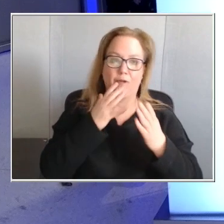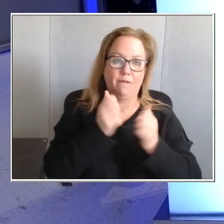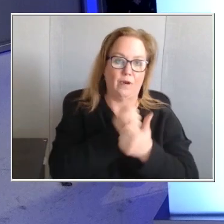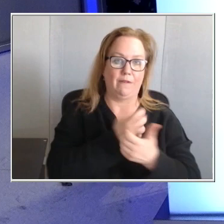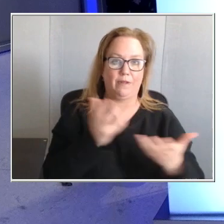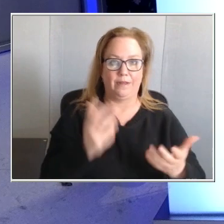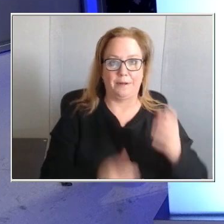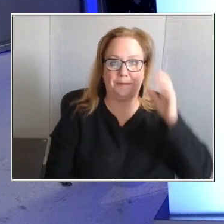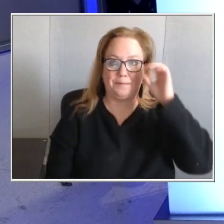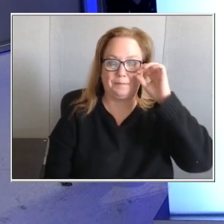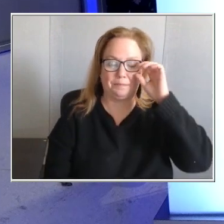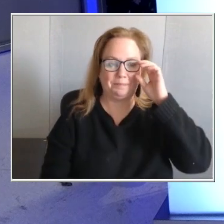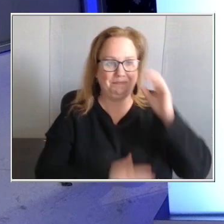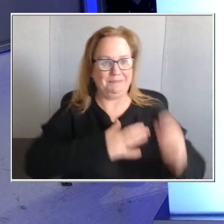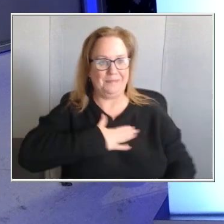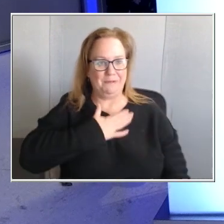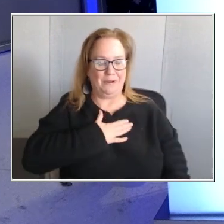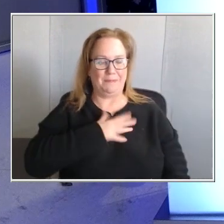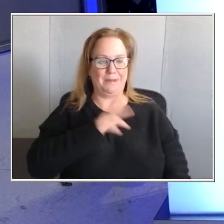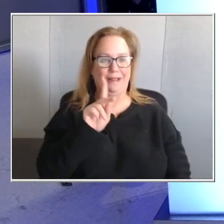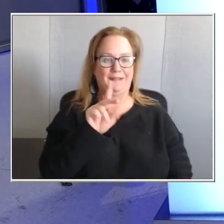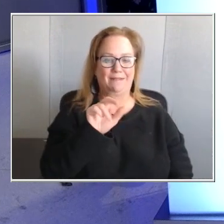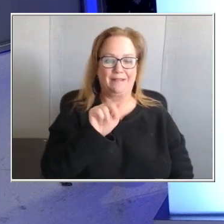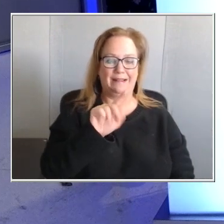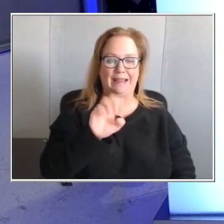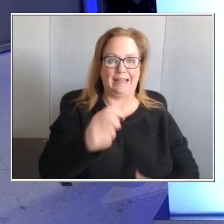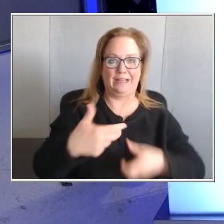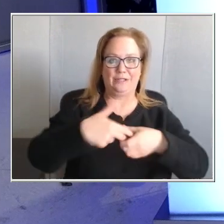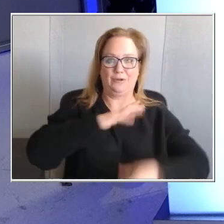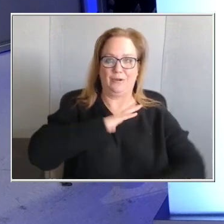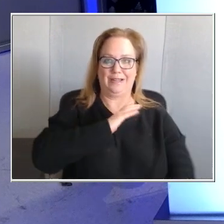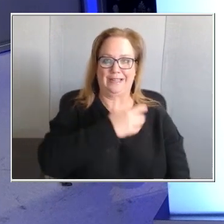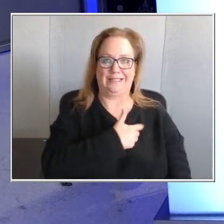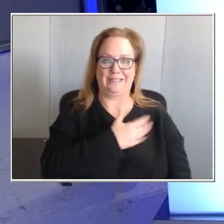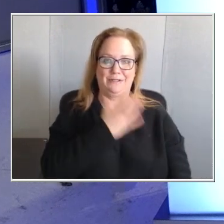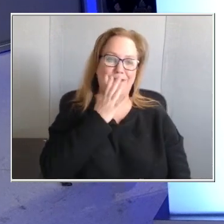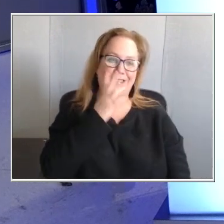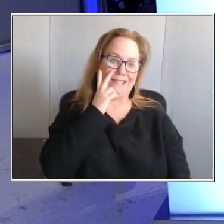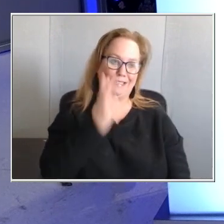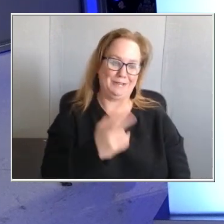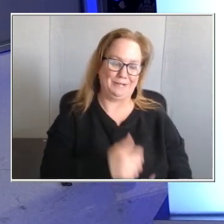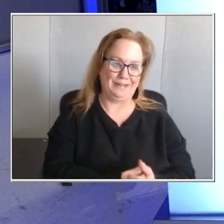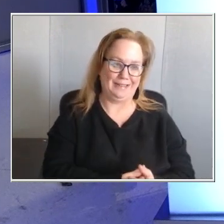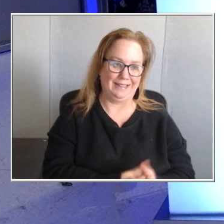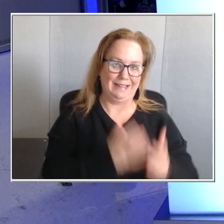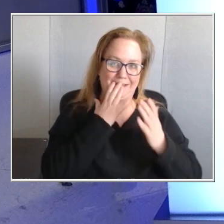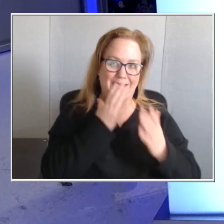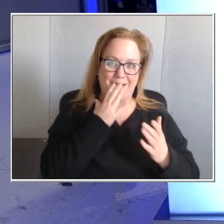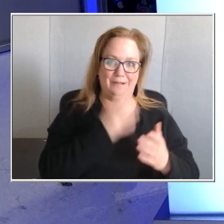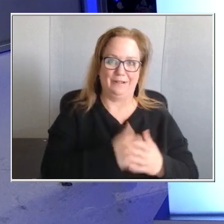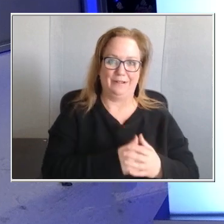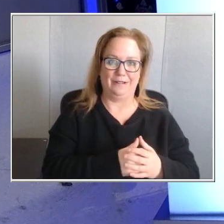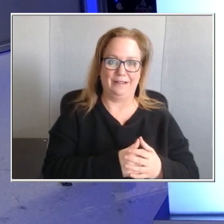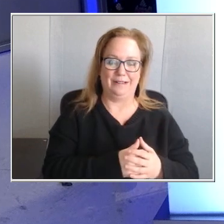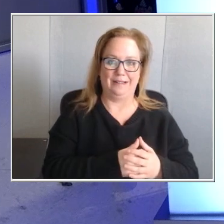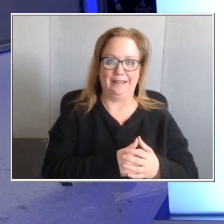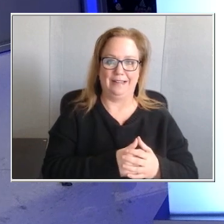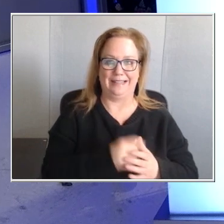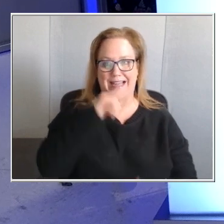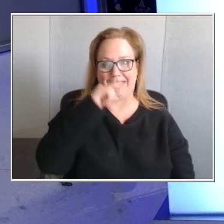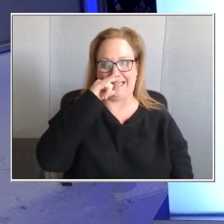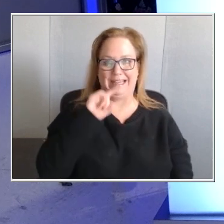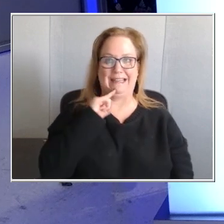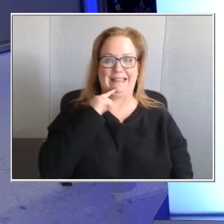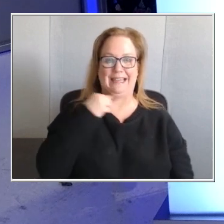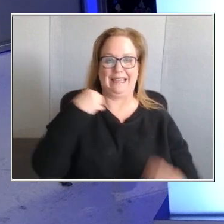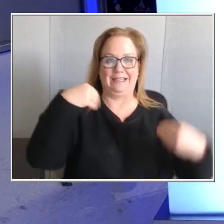And we're so happy to have Katie Kopp joining us this morning. Katie, good to see you. Thank you. Good to have you. Also, that kid in the candy